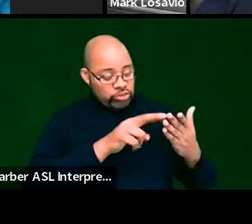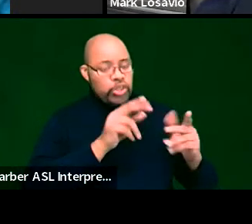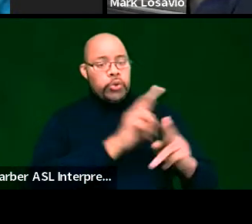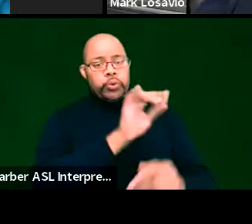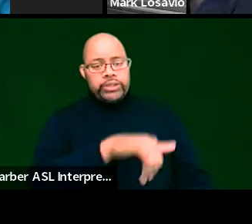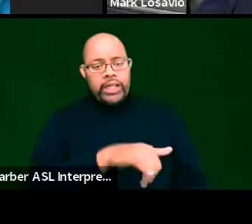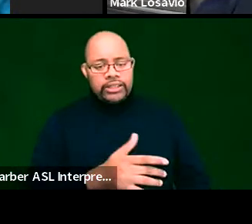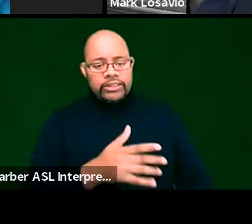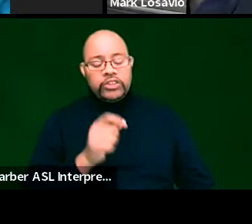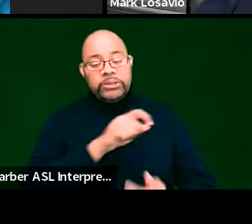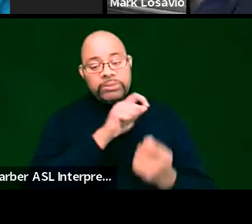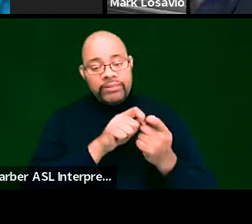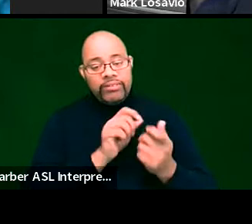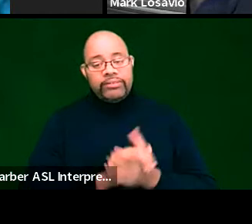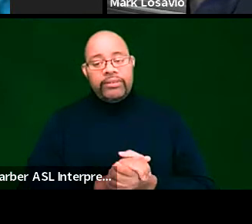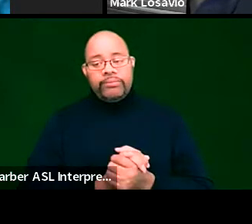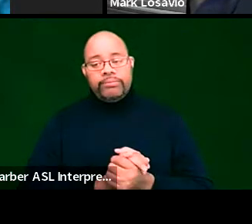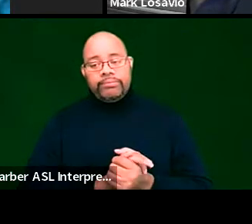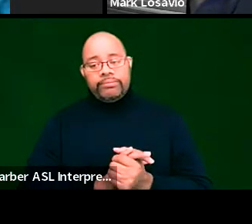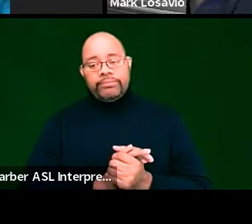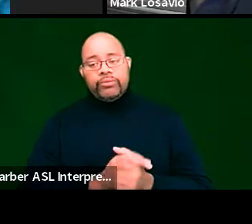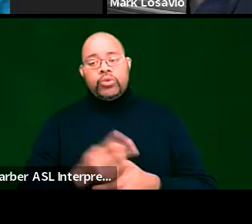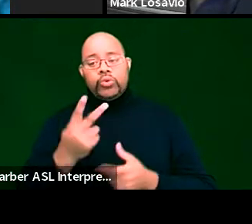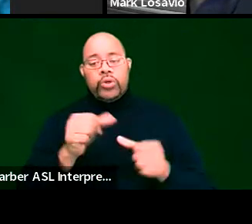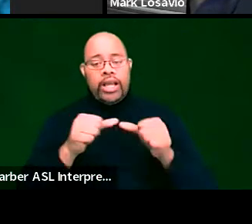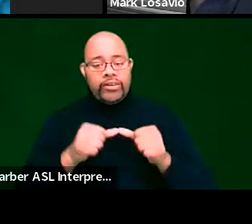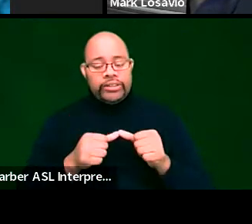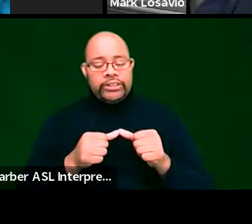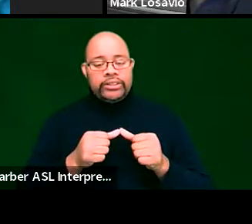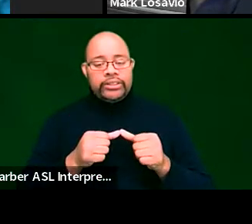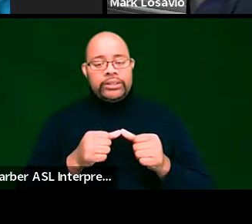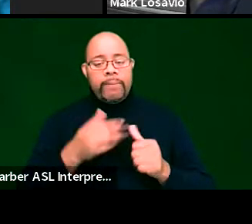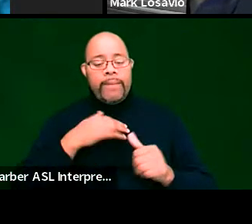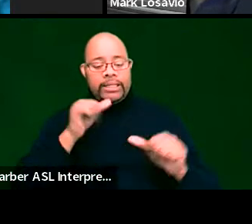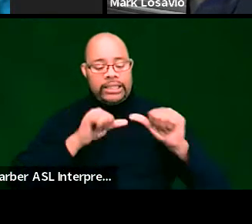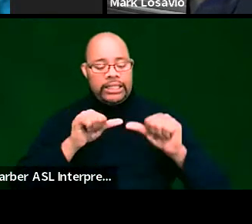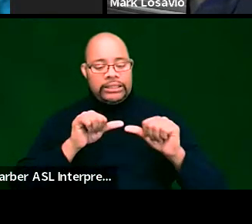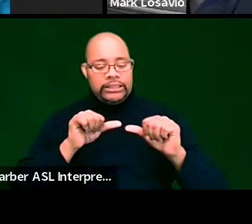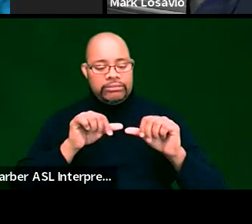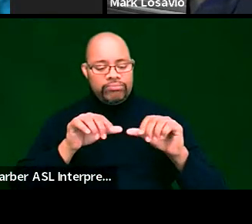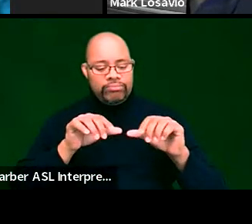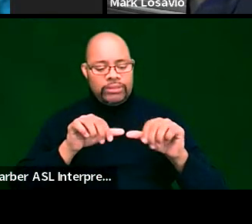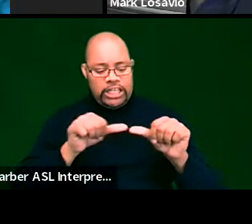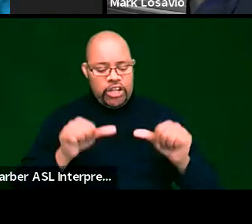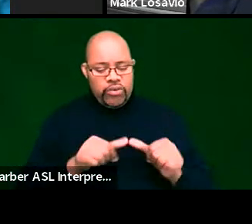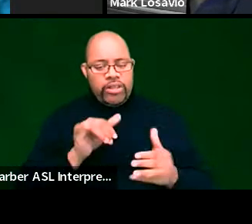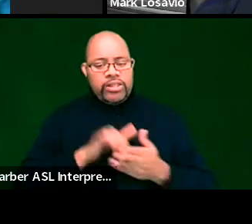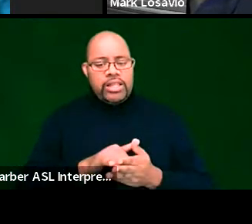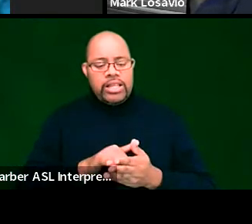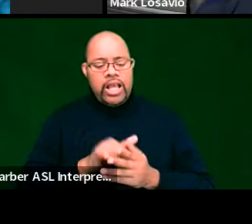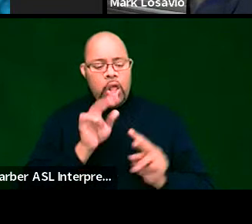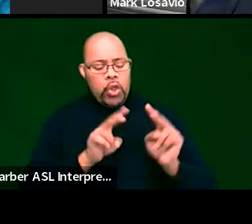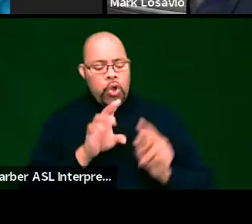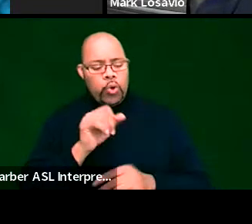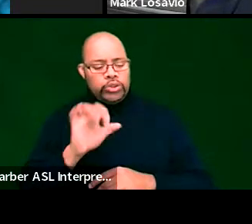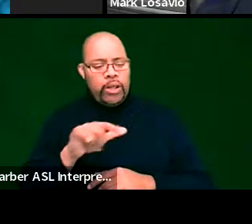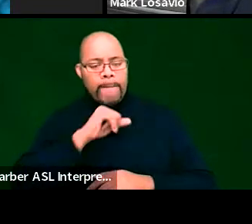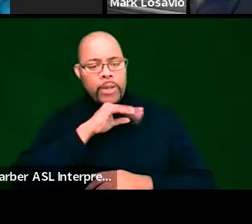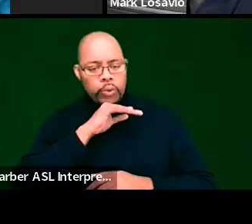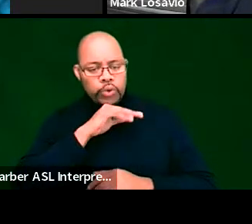so specifically, there are two areas of my science division that look at coastal